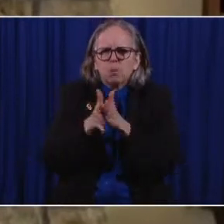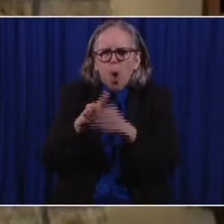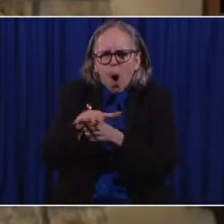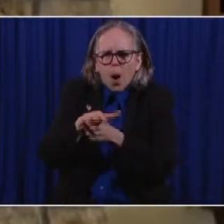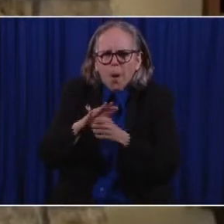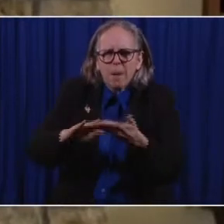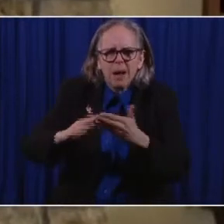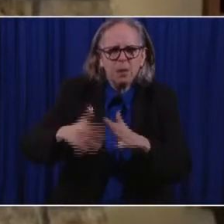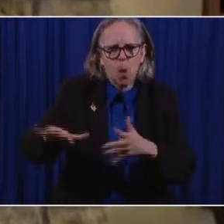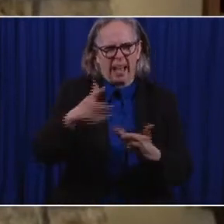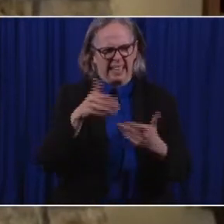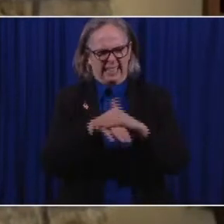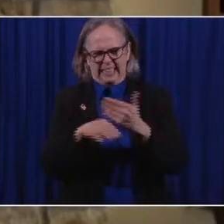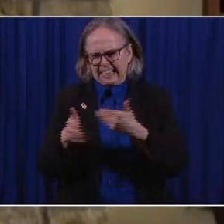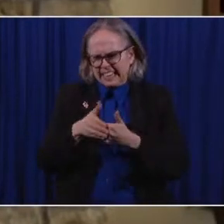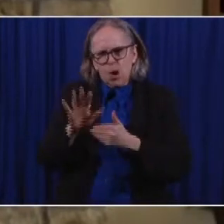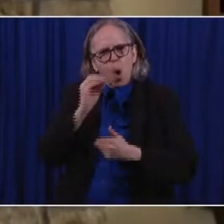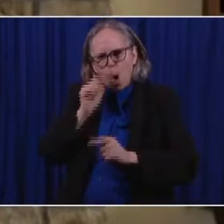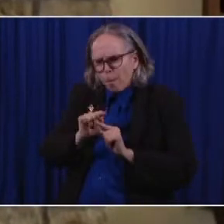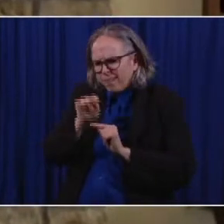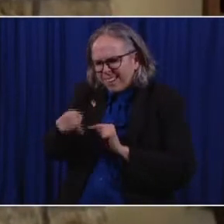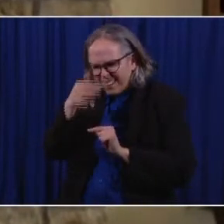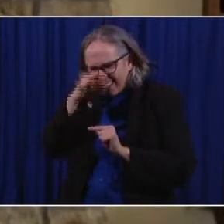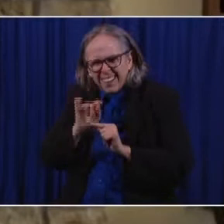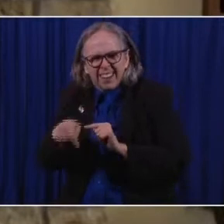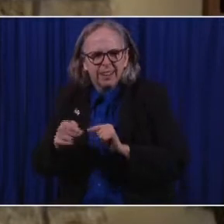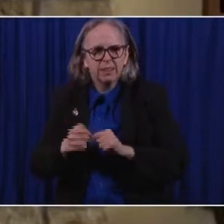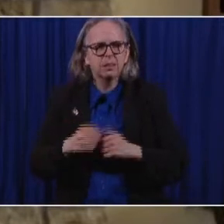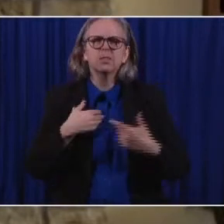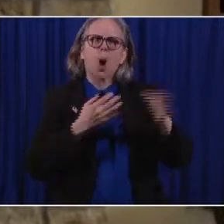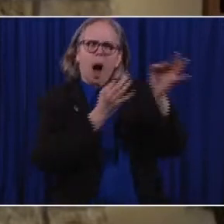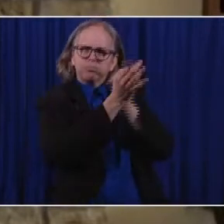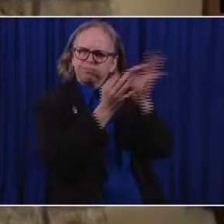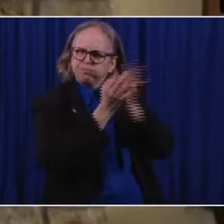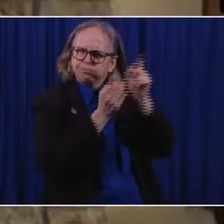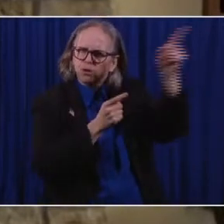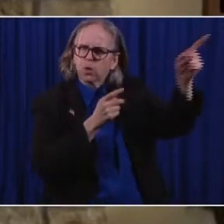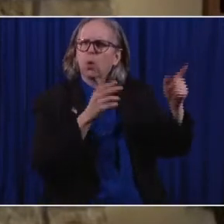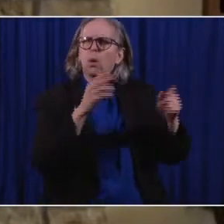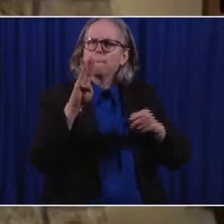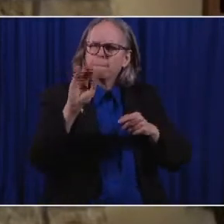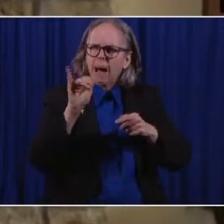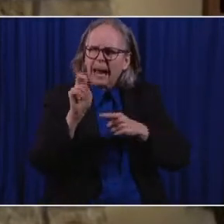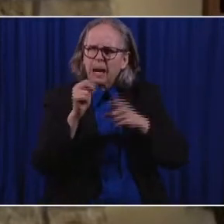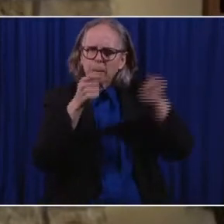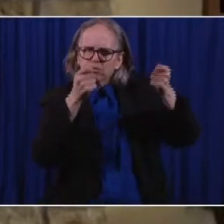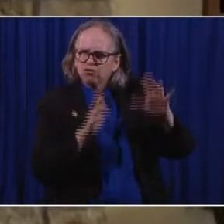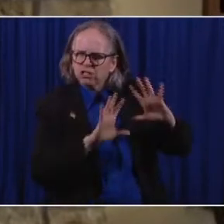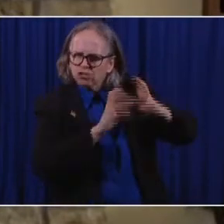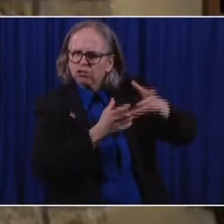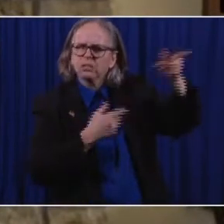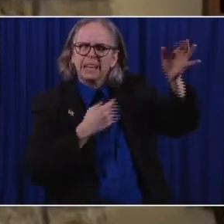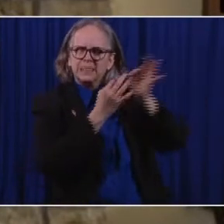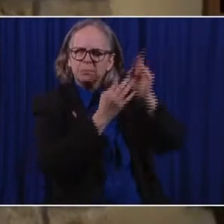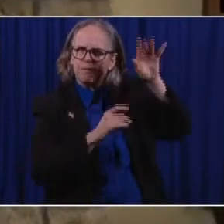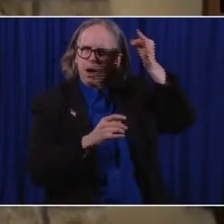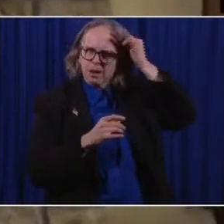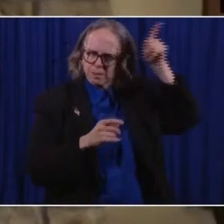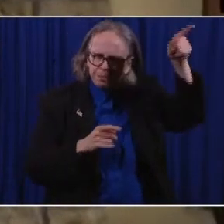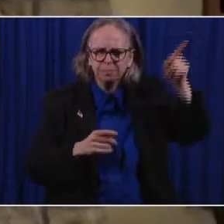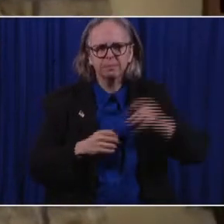Biden administration about. They have talked about giving us direct help in setting up big ones. And we